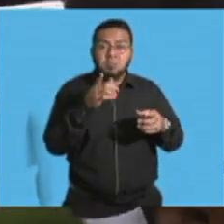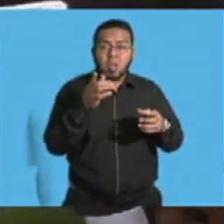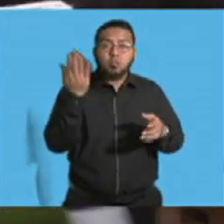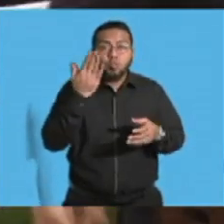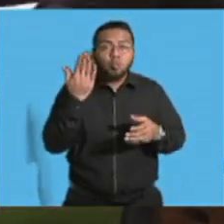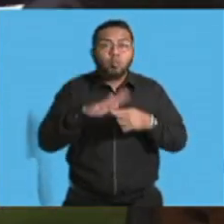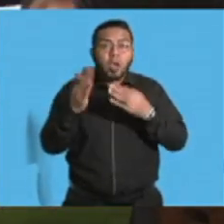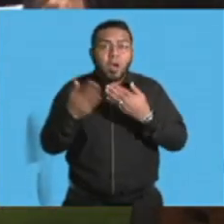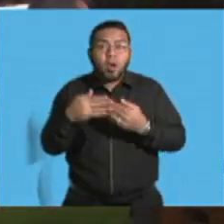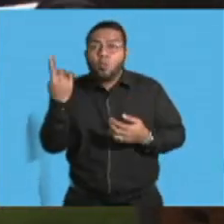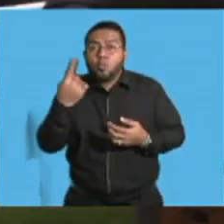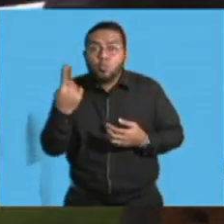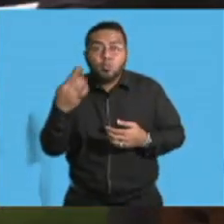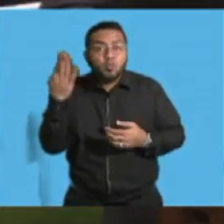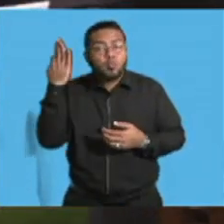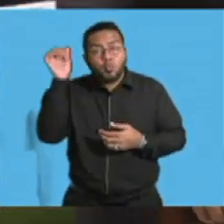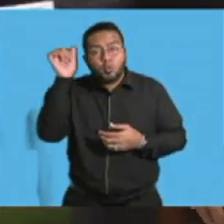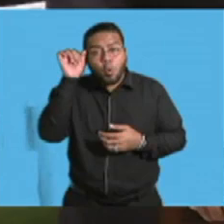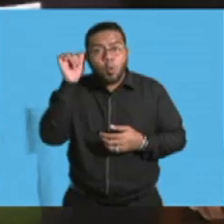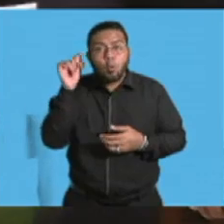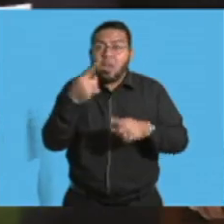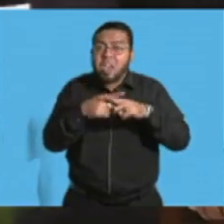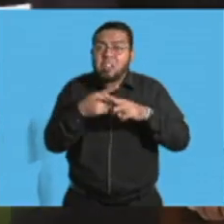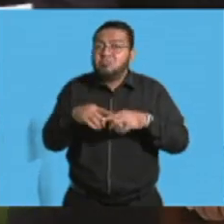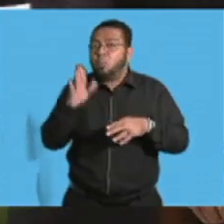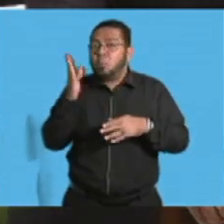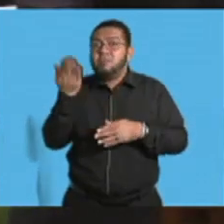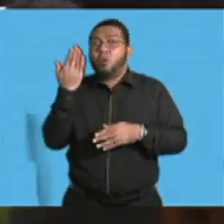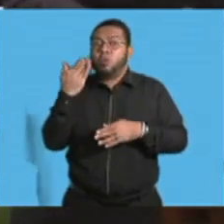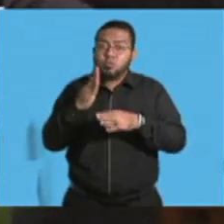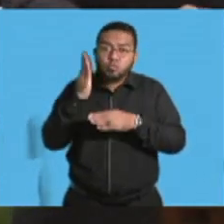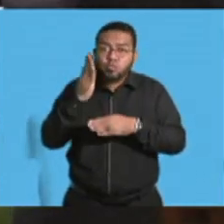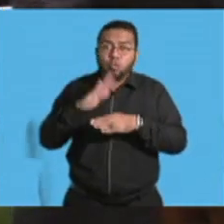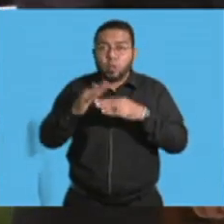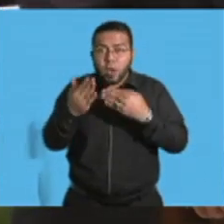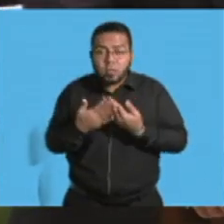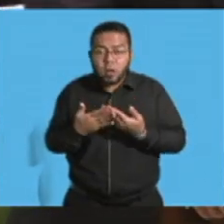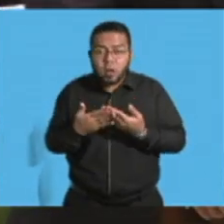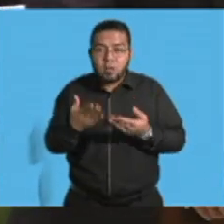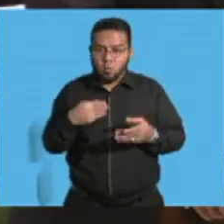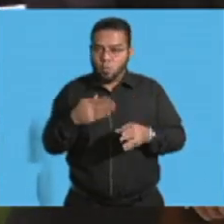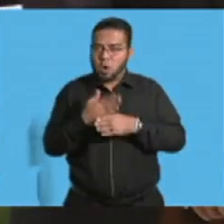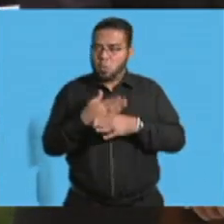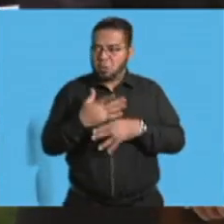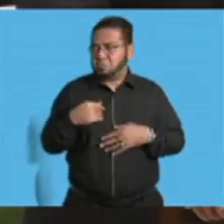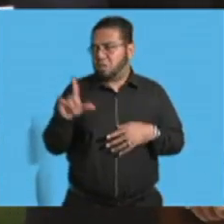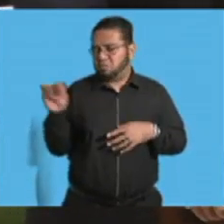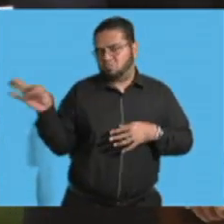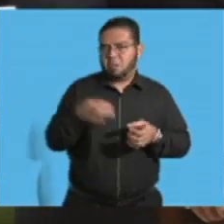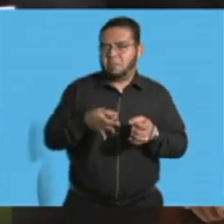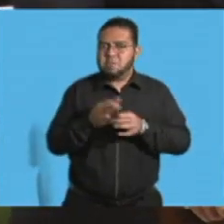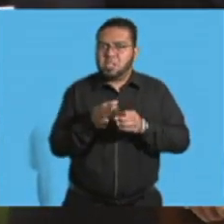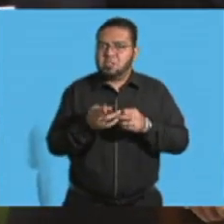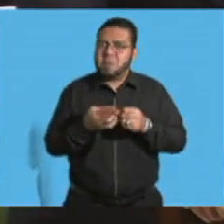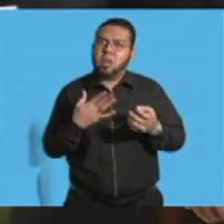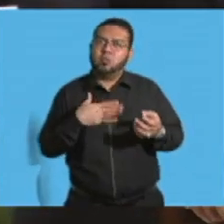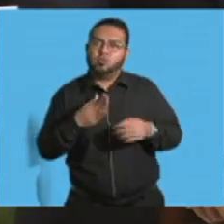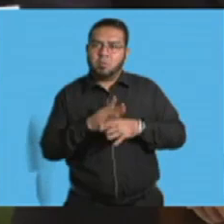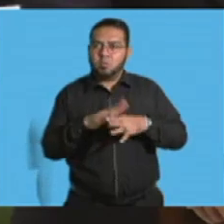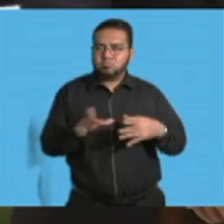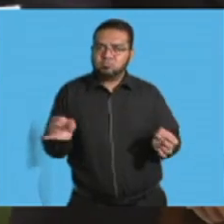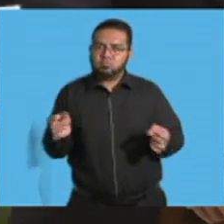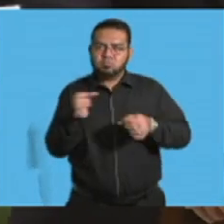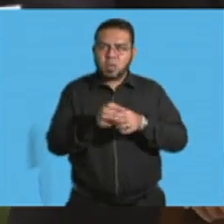from, with the connections. But this is, Madam Speaker, how they will run the civil service, Madam Speaker. Not following independent processes that